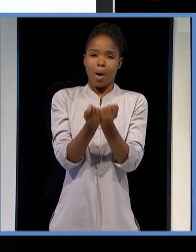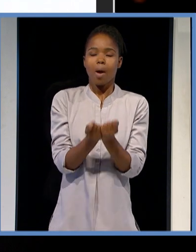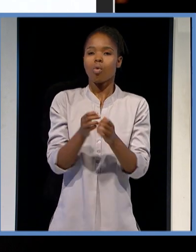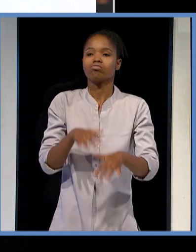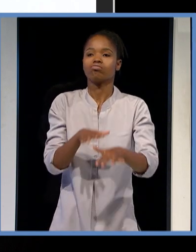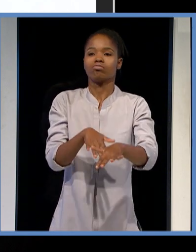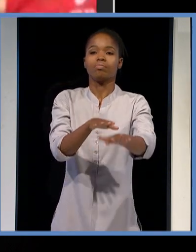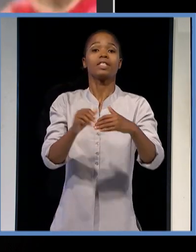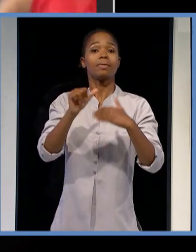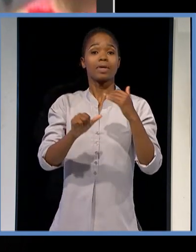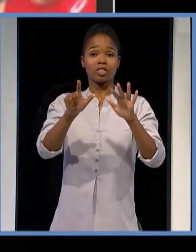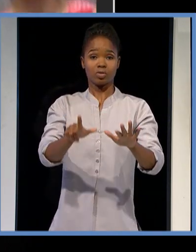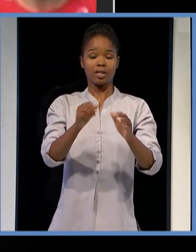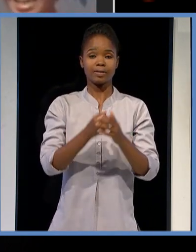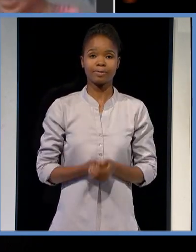July.